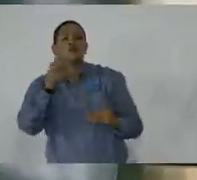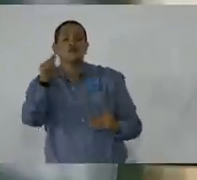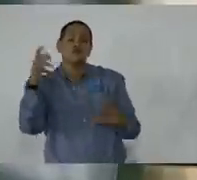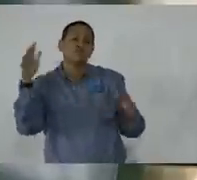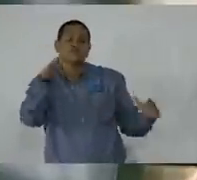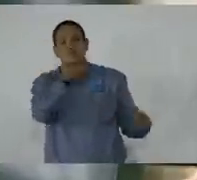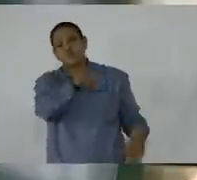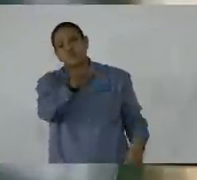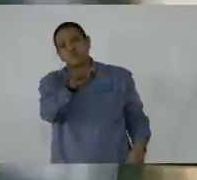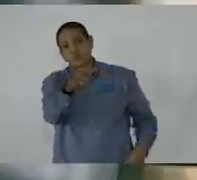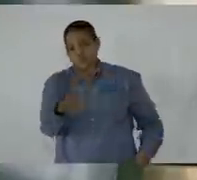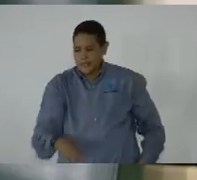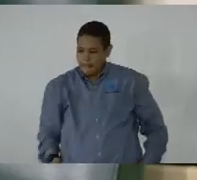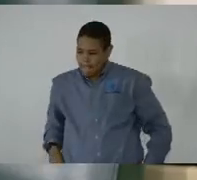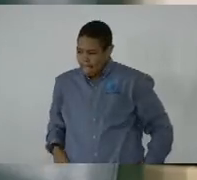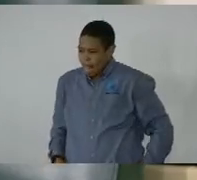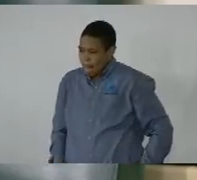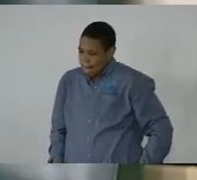them.